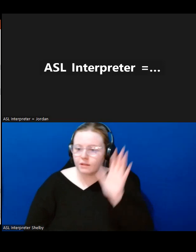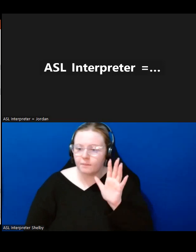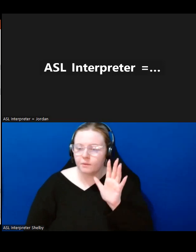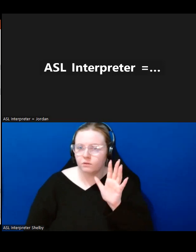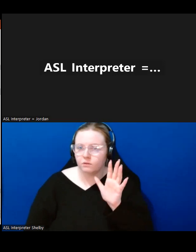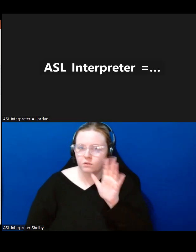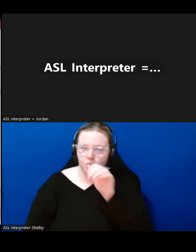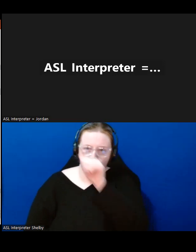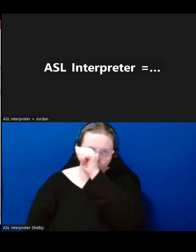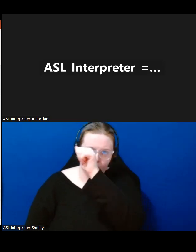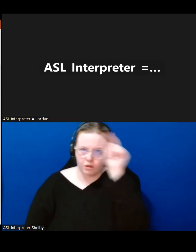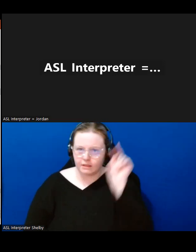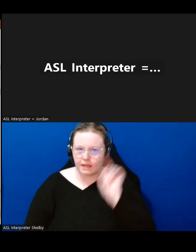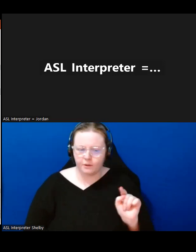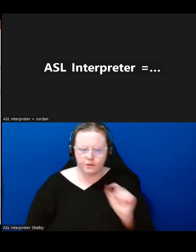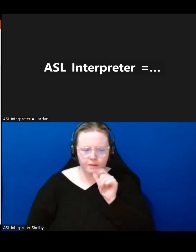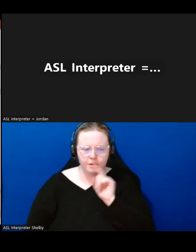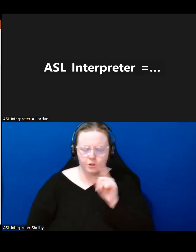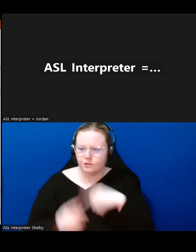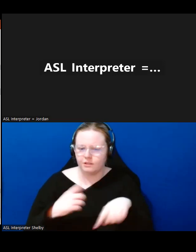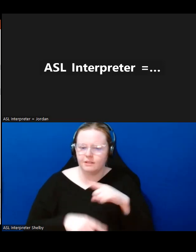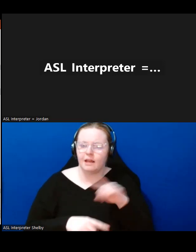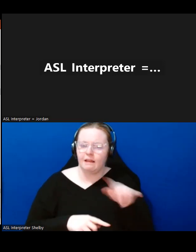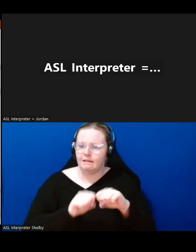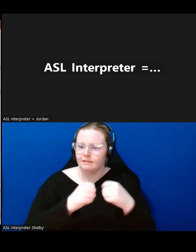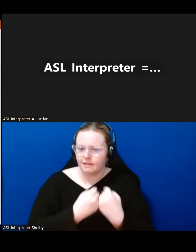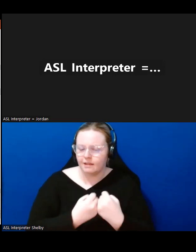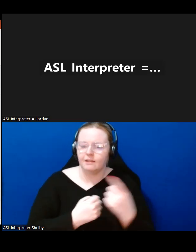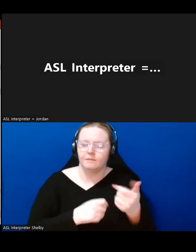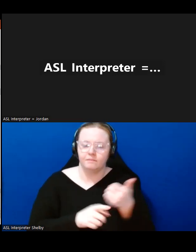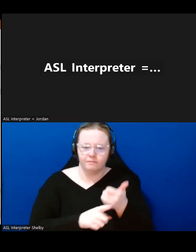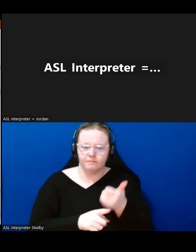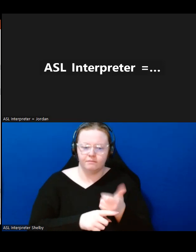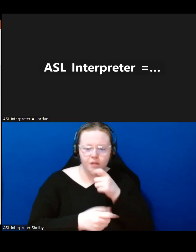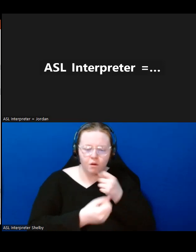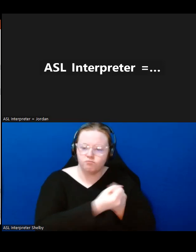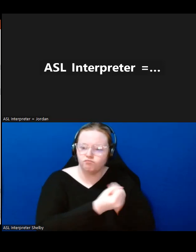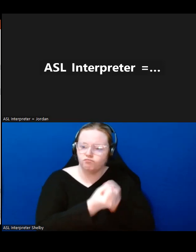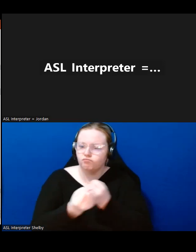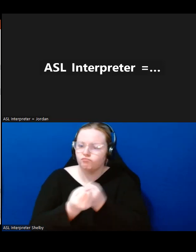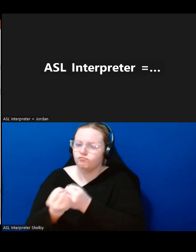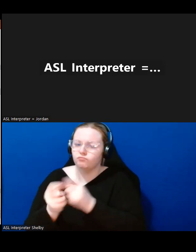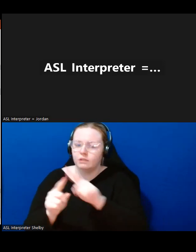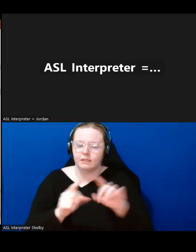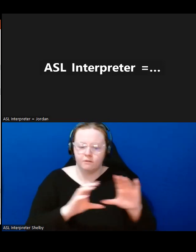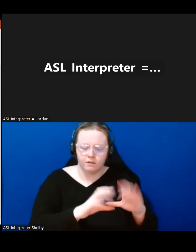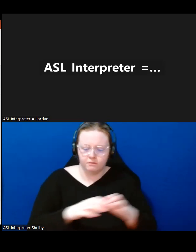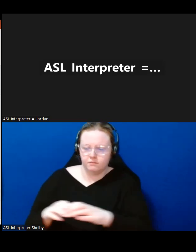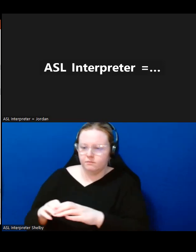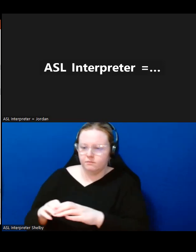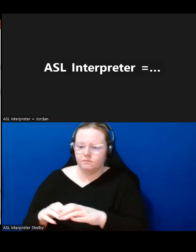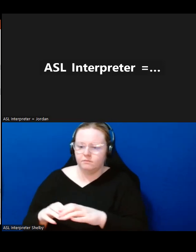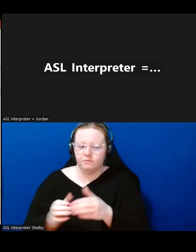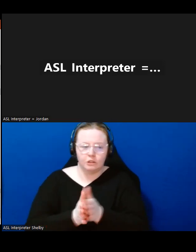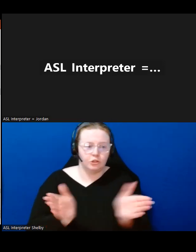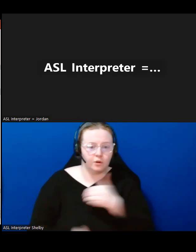there. And they would serve, I guess, various populations within the community, general members,